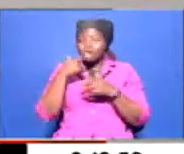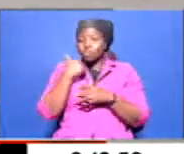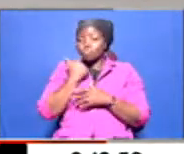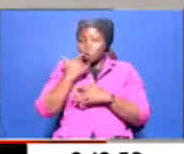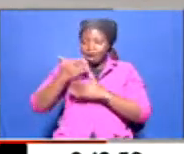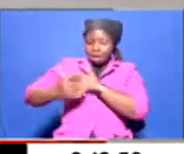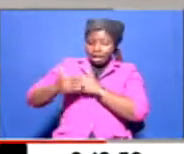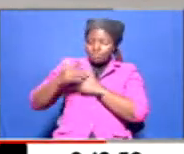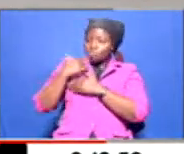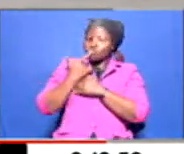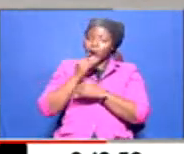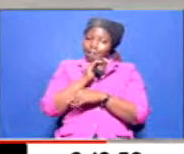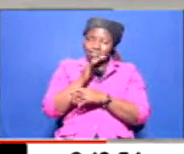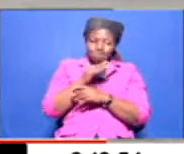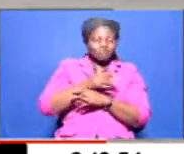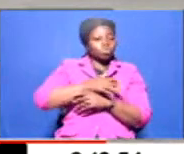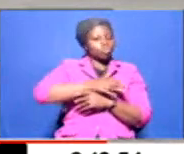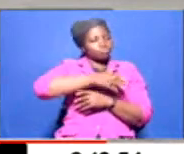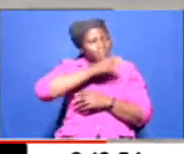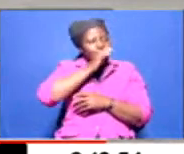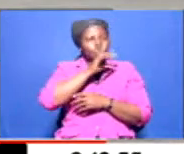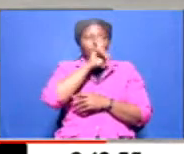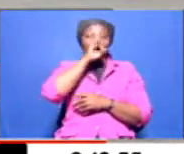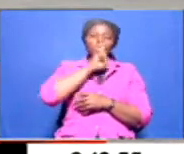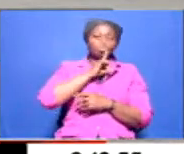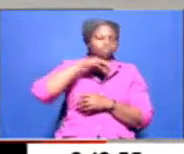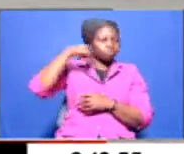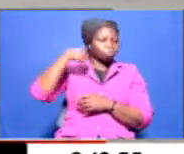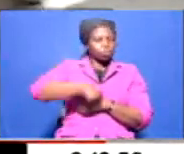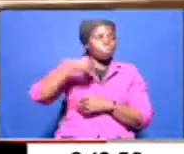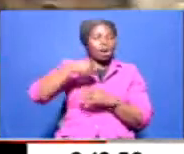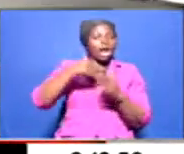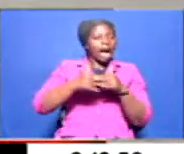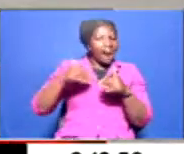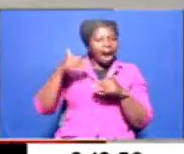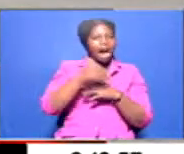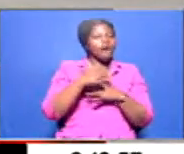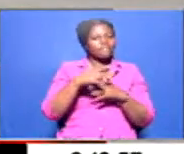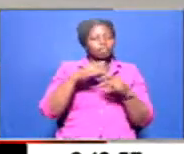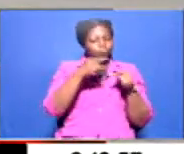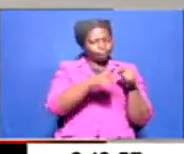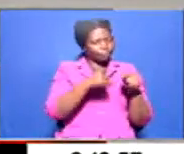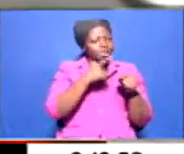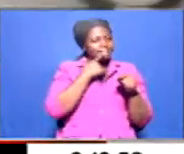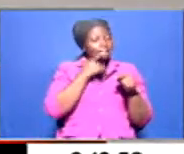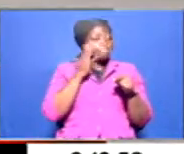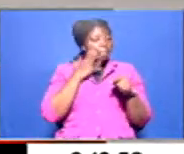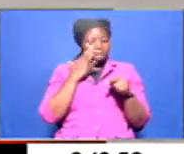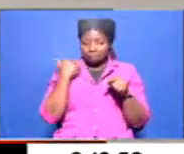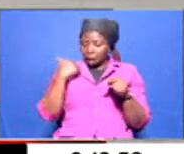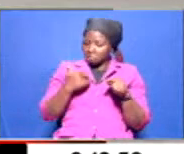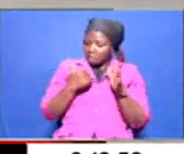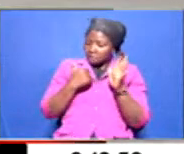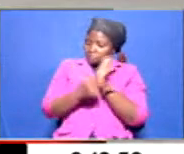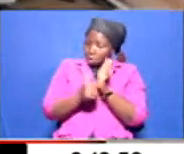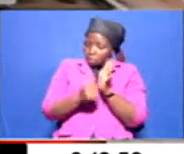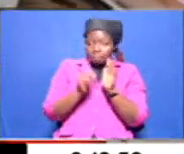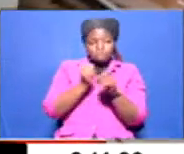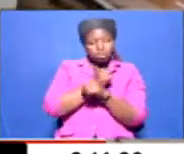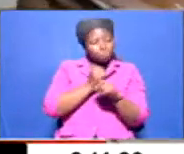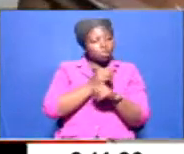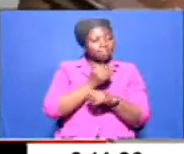supu after kutahiri. Sasa kijana kaniambia mama tuko na shinda mimi sitakunywa supu. Acha tuende turipote nayo shule tusikie vile mwalimu atatuambia juu hatuna